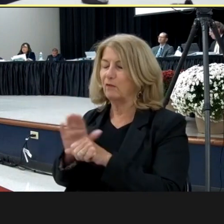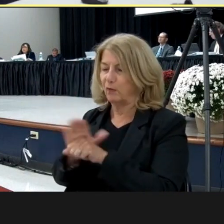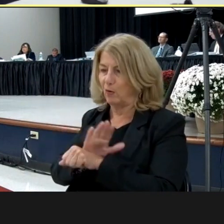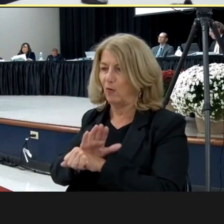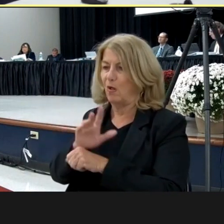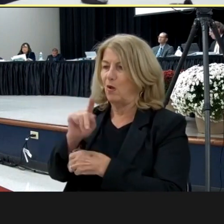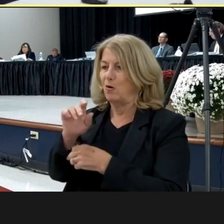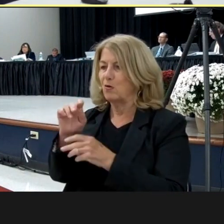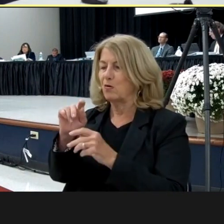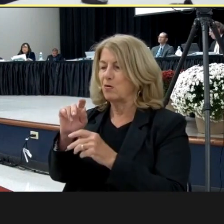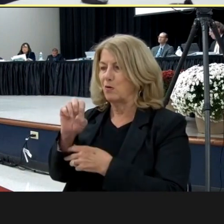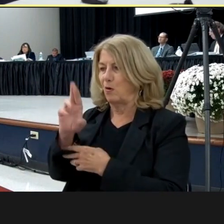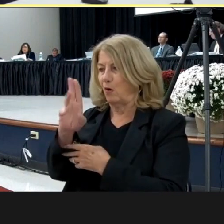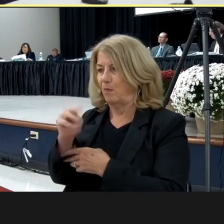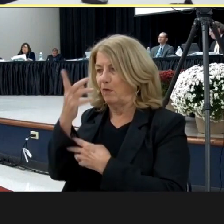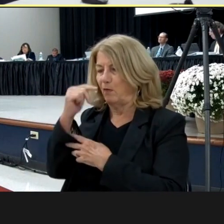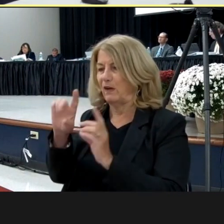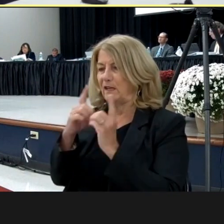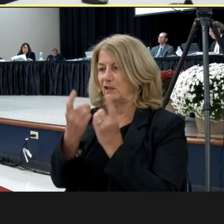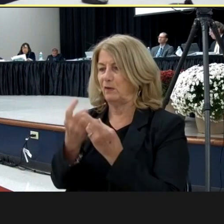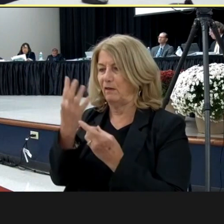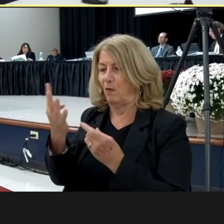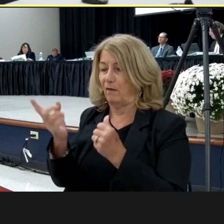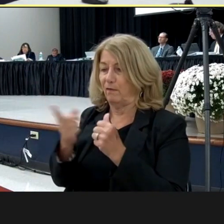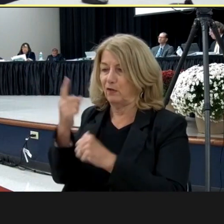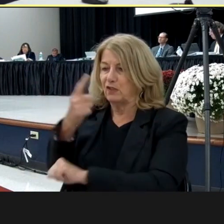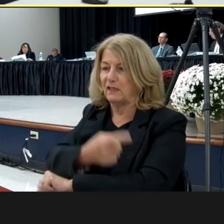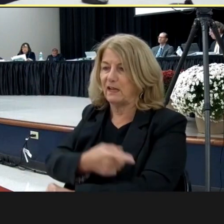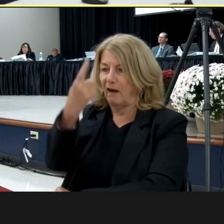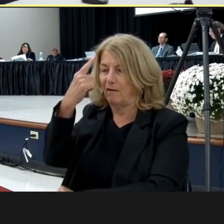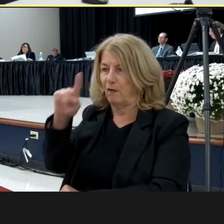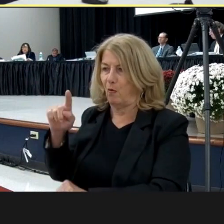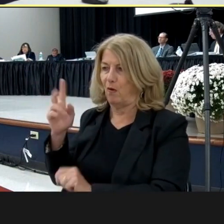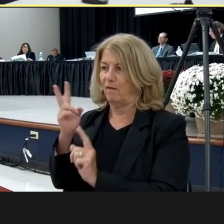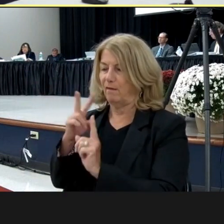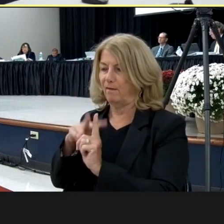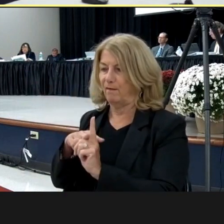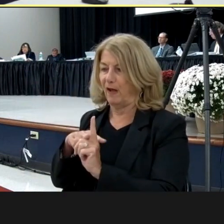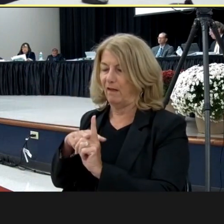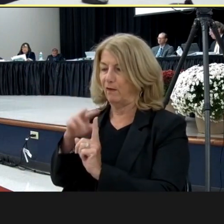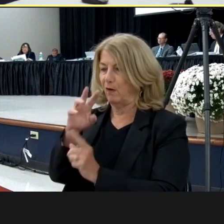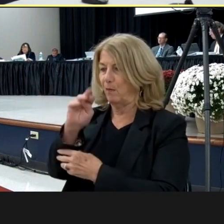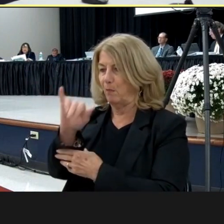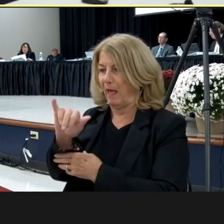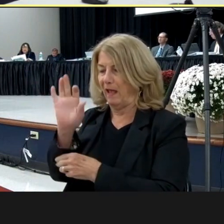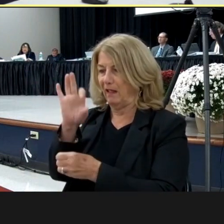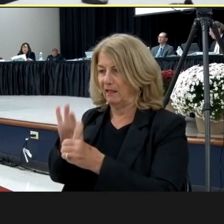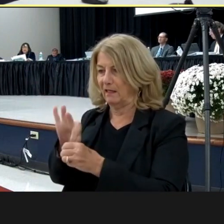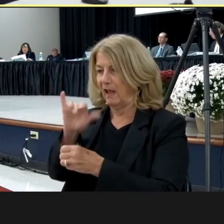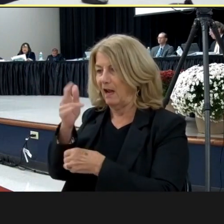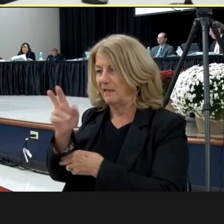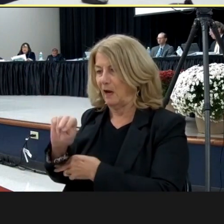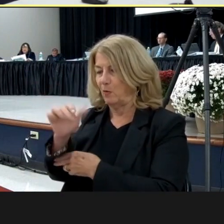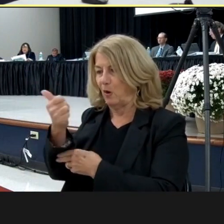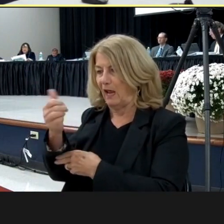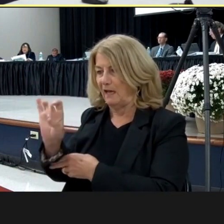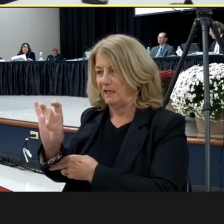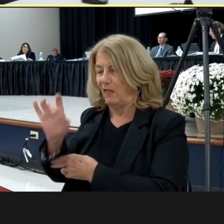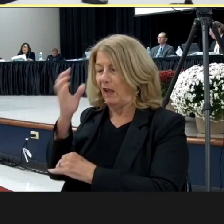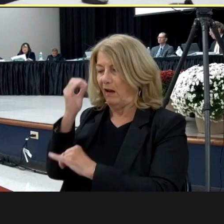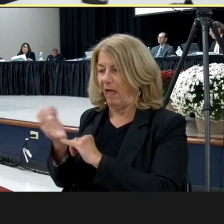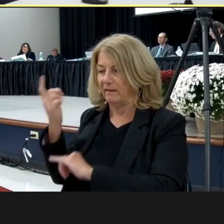4. The first day to file for the May election will be January the 18th, and the last